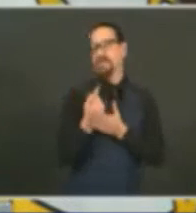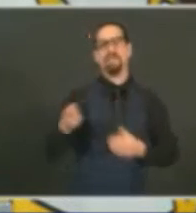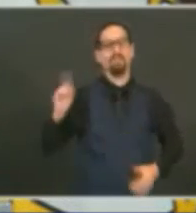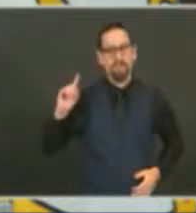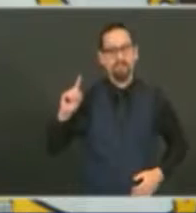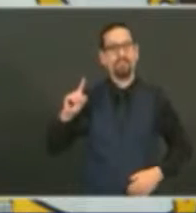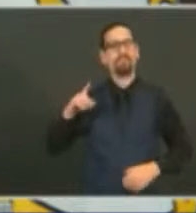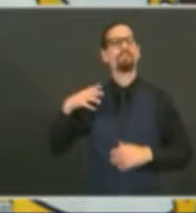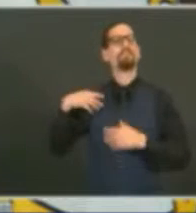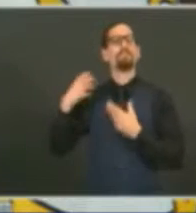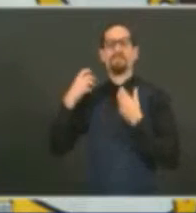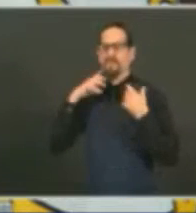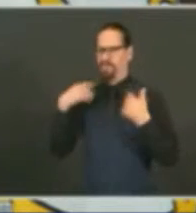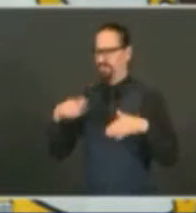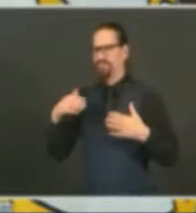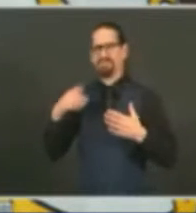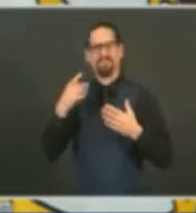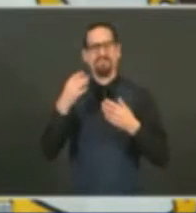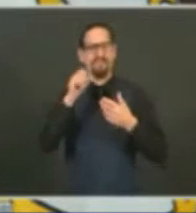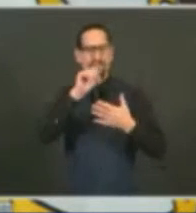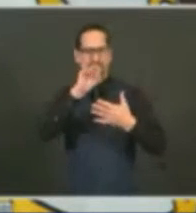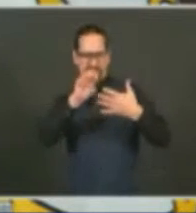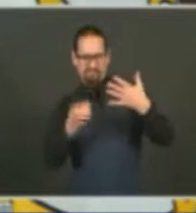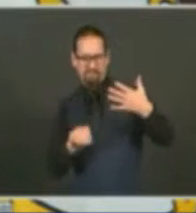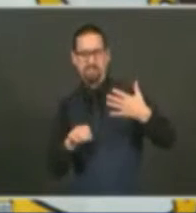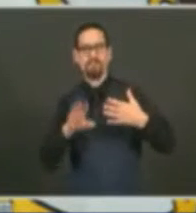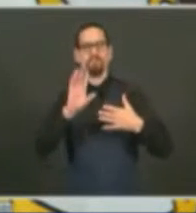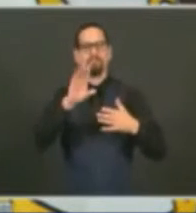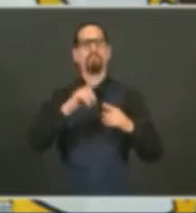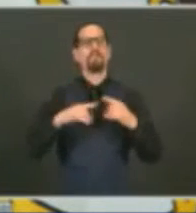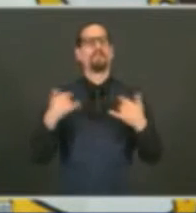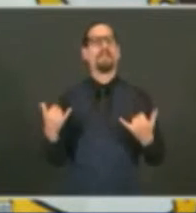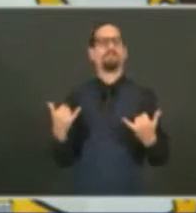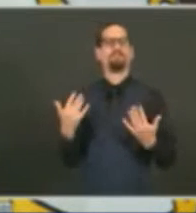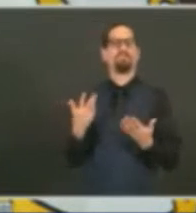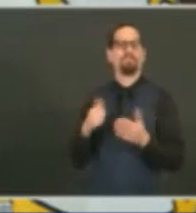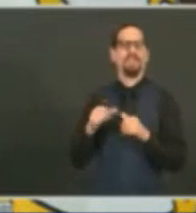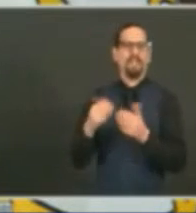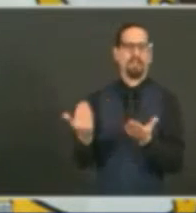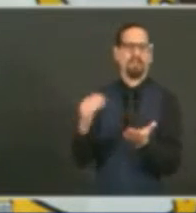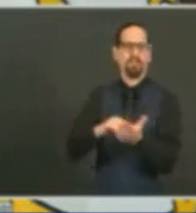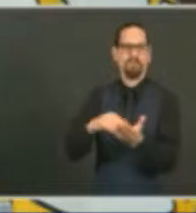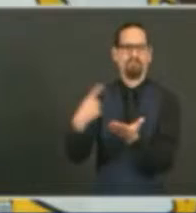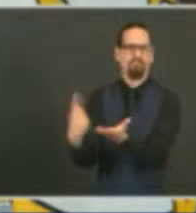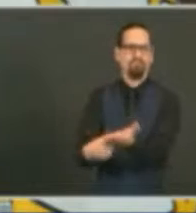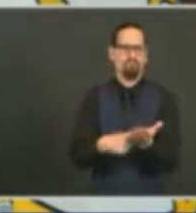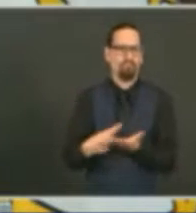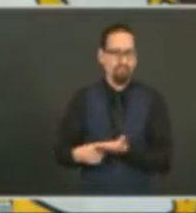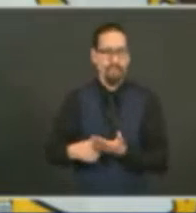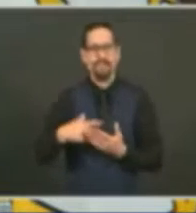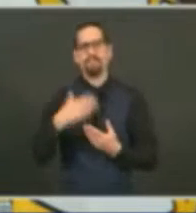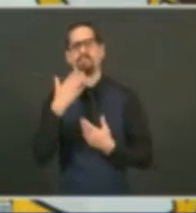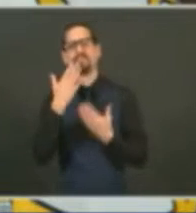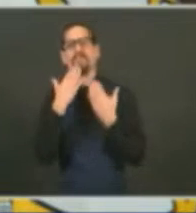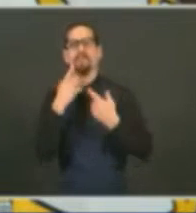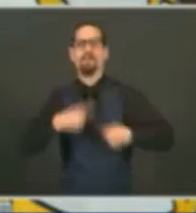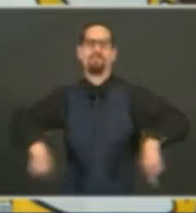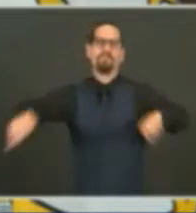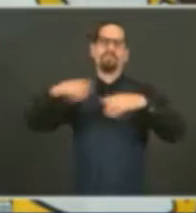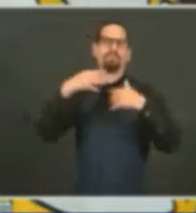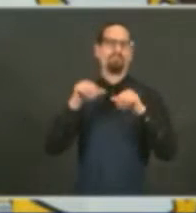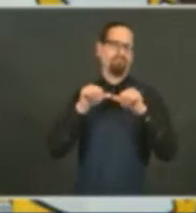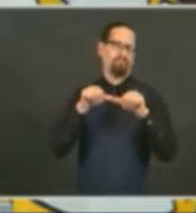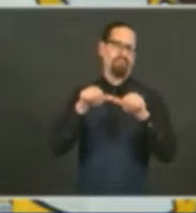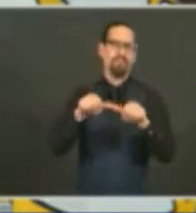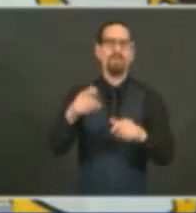Island. In the week since I was last here, we had Thanksgiving. We had a long holiday weekend, and we